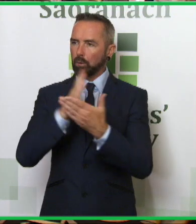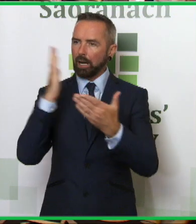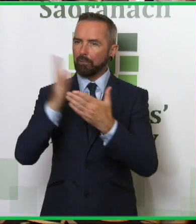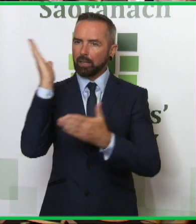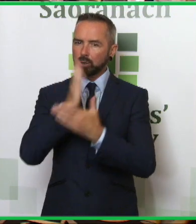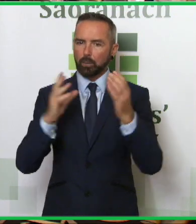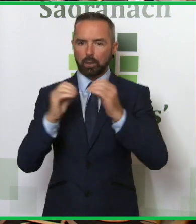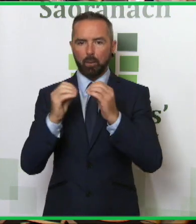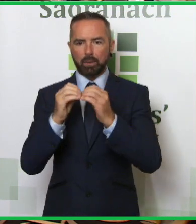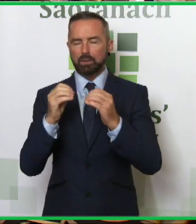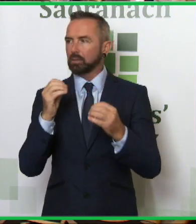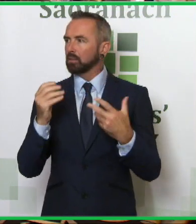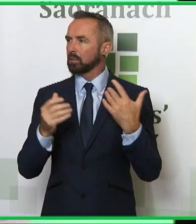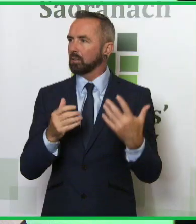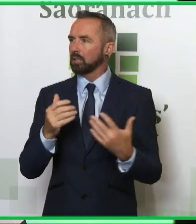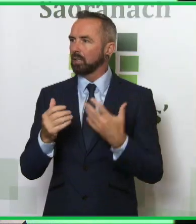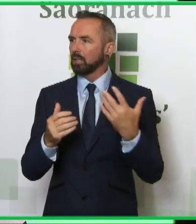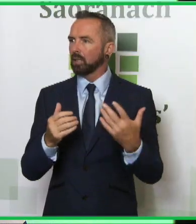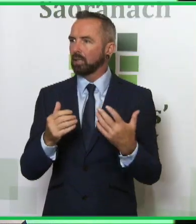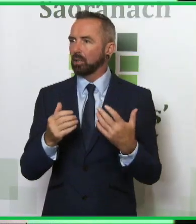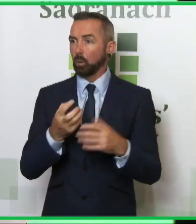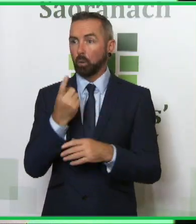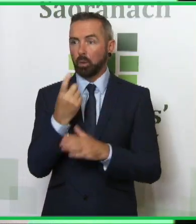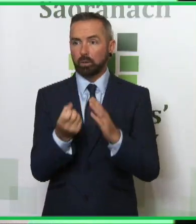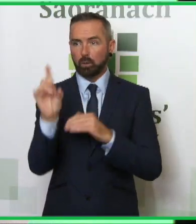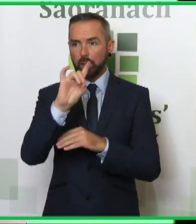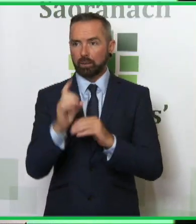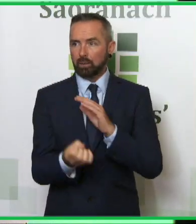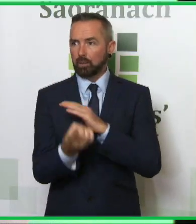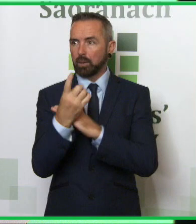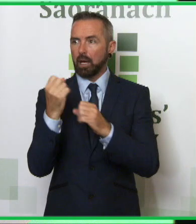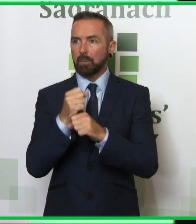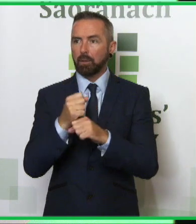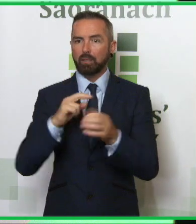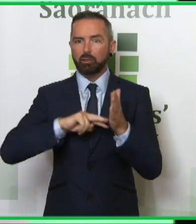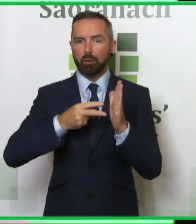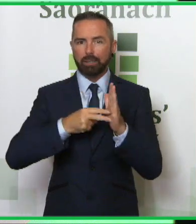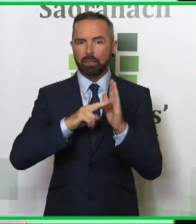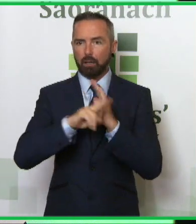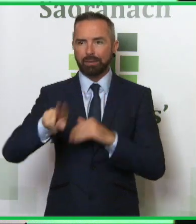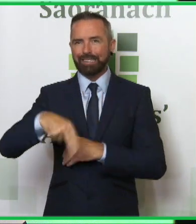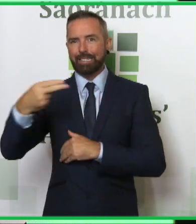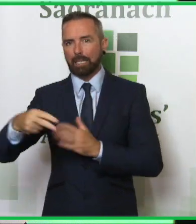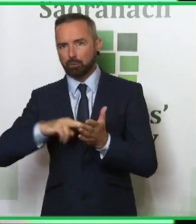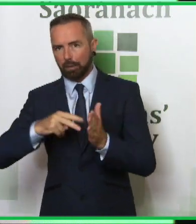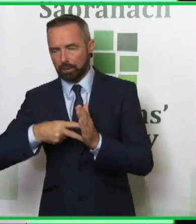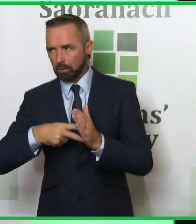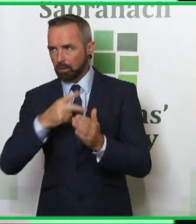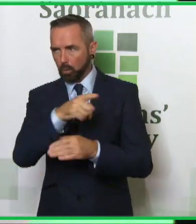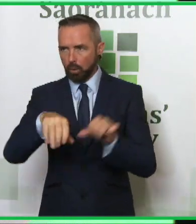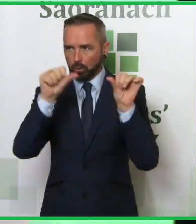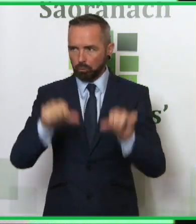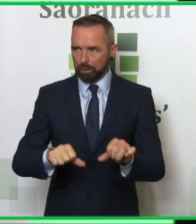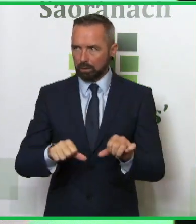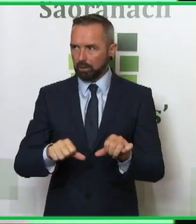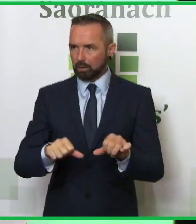just comments. The one came up in terms of just saying strategy rather than next strategy, and the room agreed that we